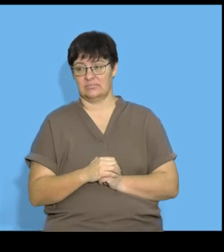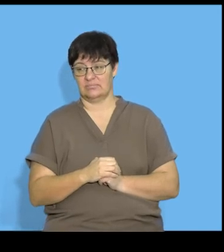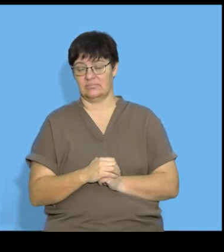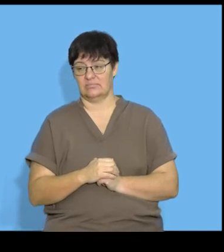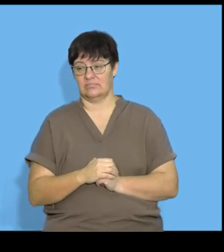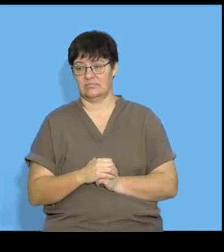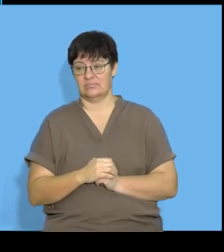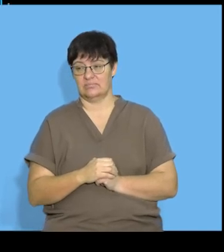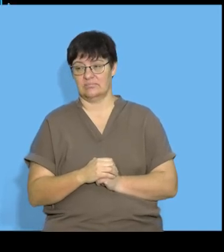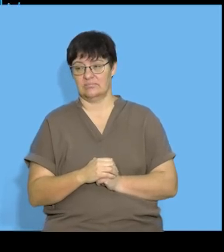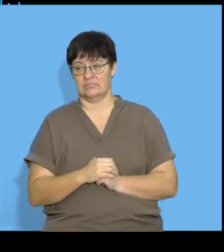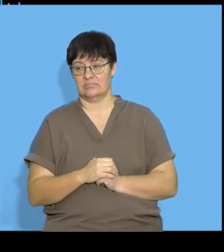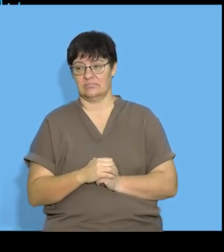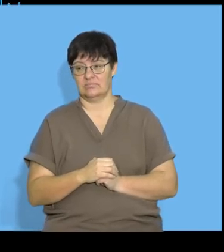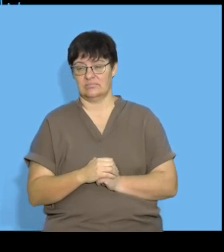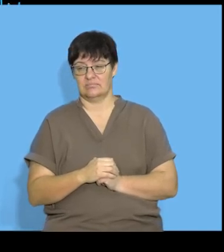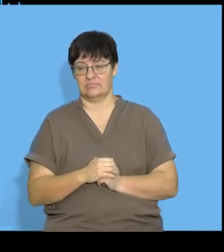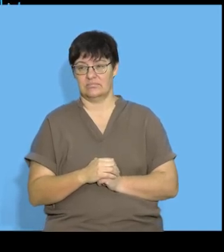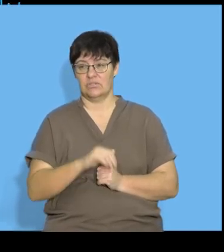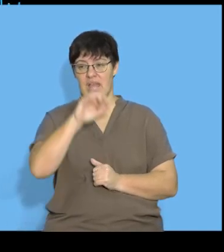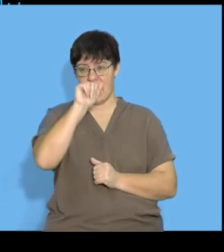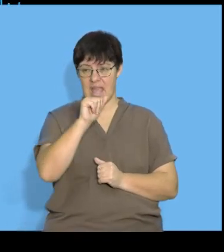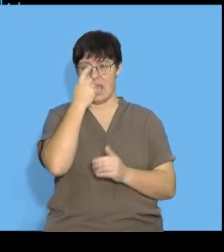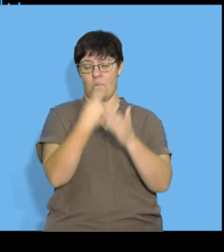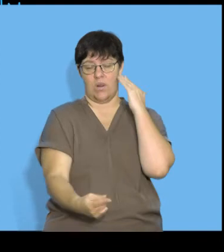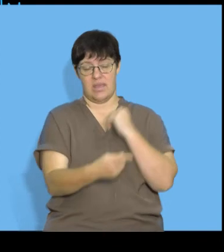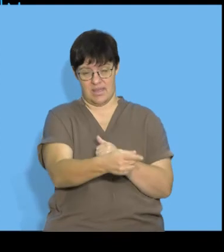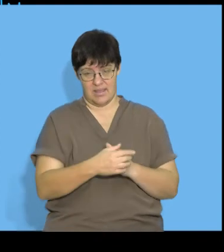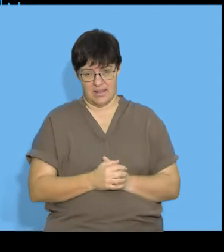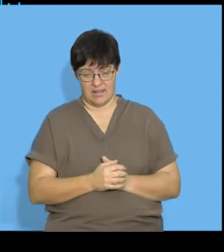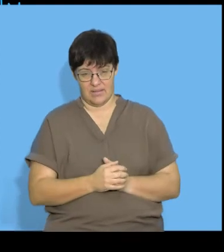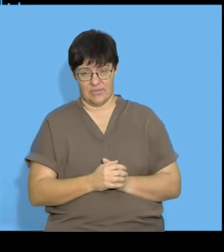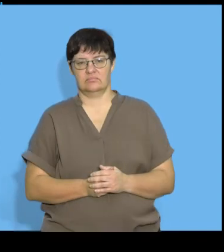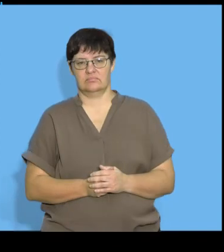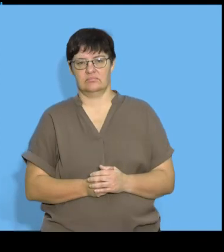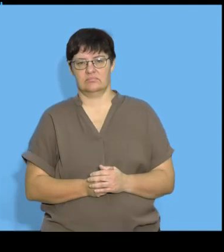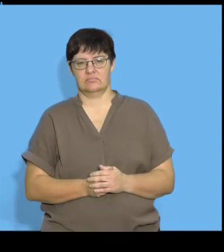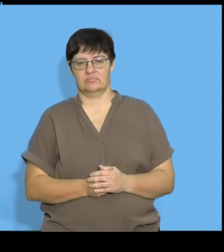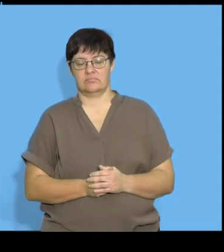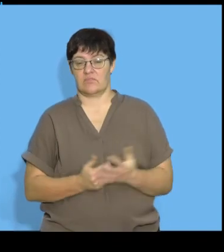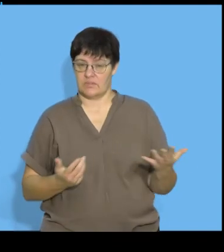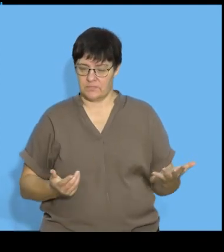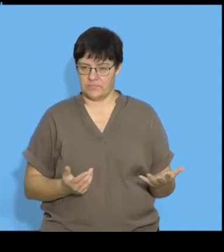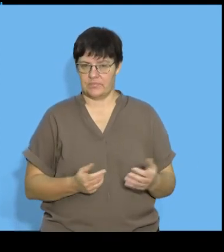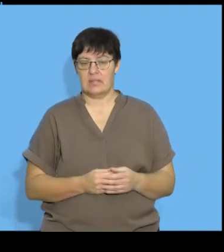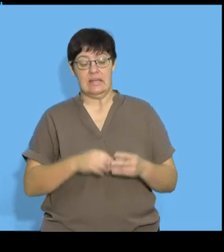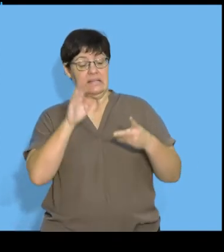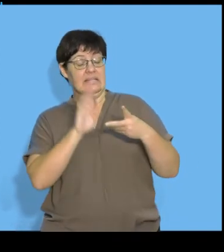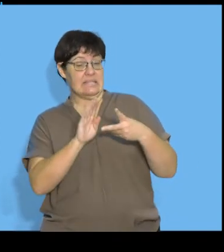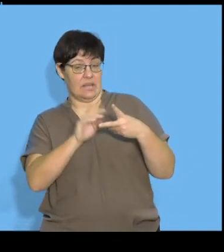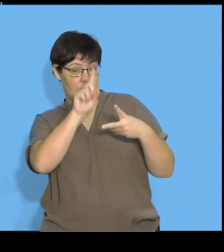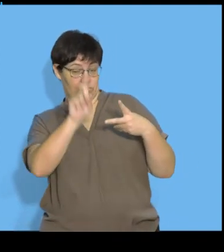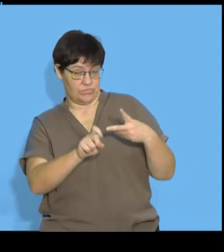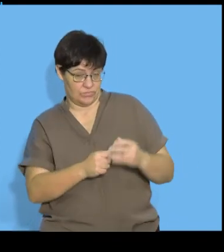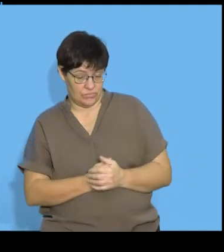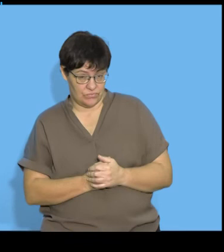A only. There's my option, A only. Okay, guys, now the second question,